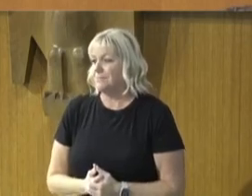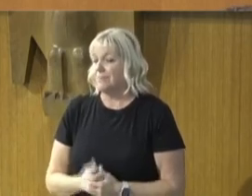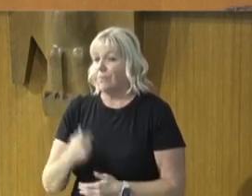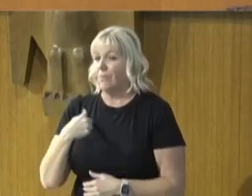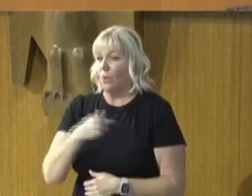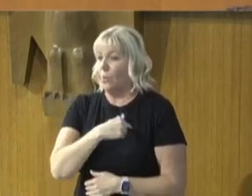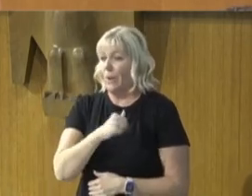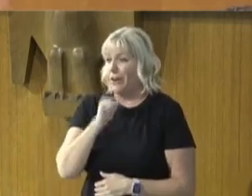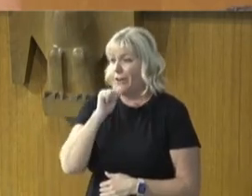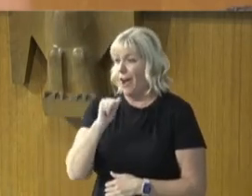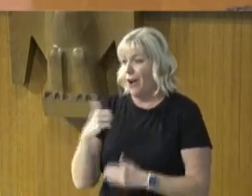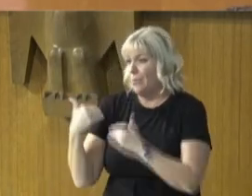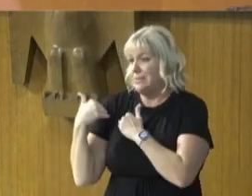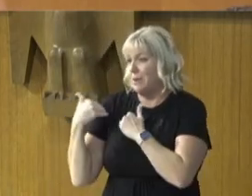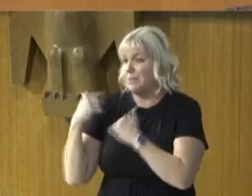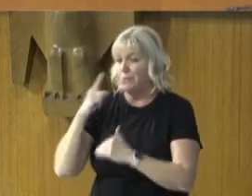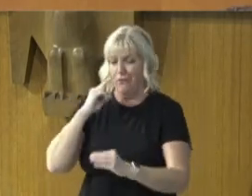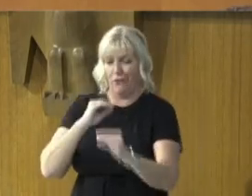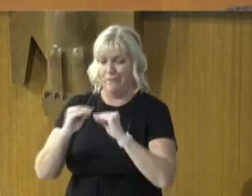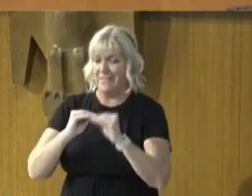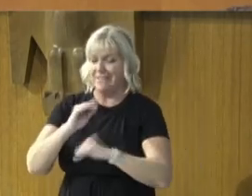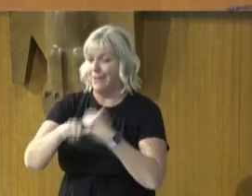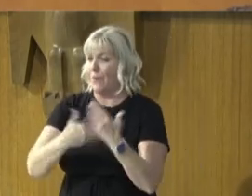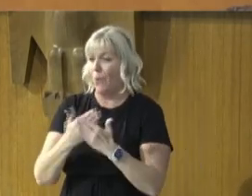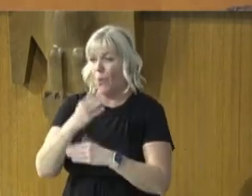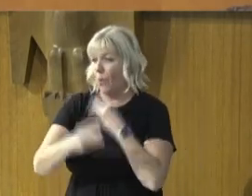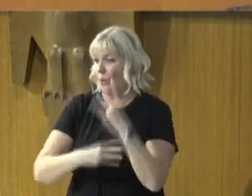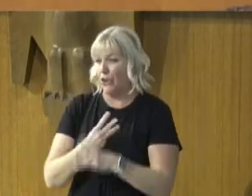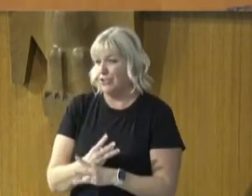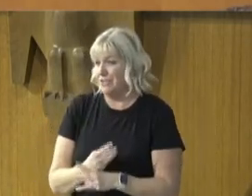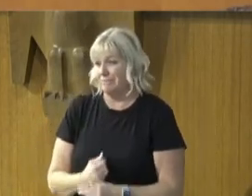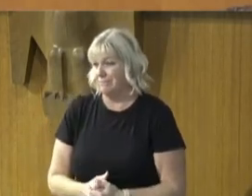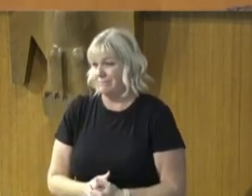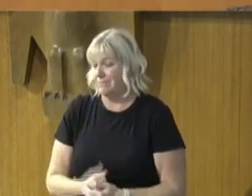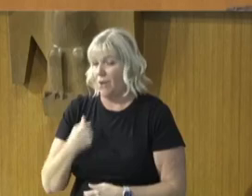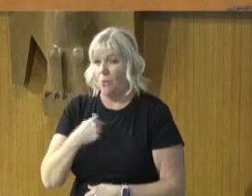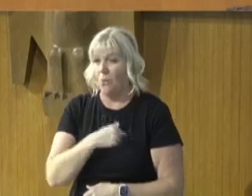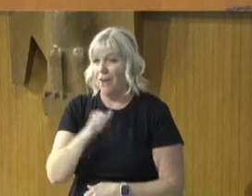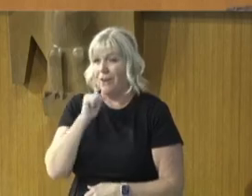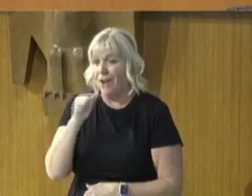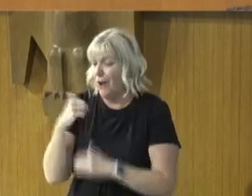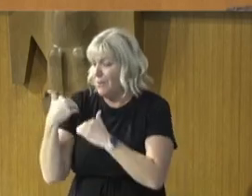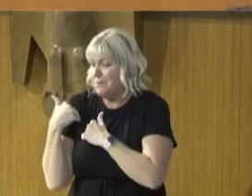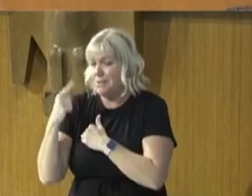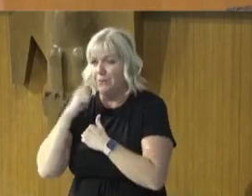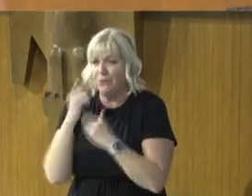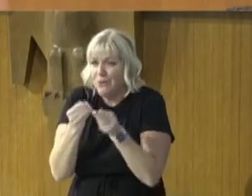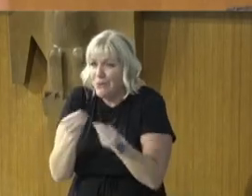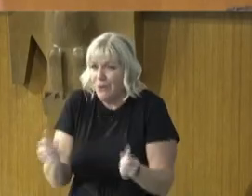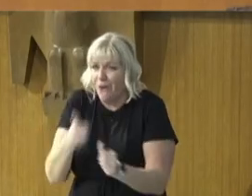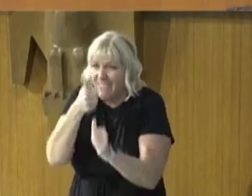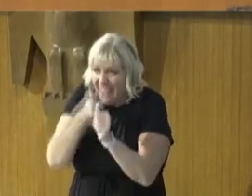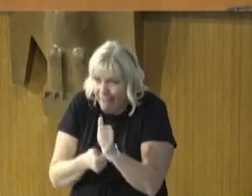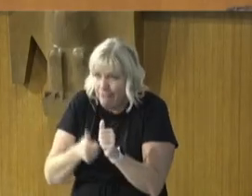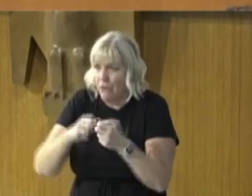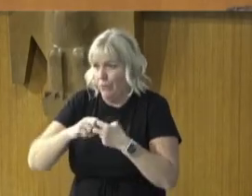are not responsible for fixing the whole world. We're not responsible for solving every single problem.